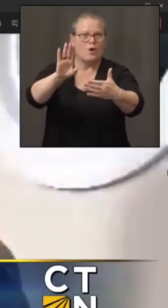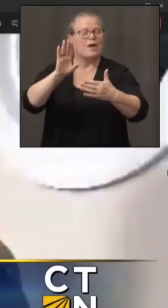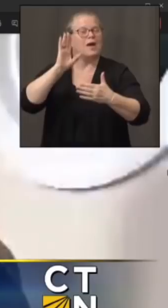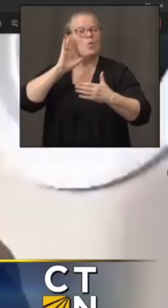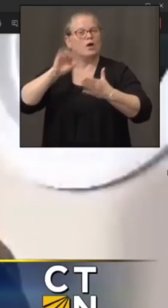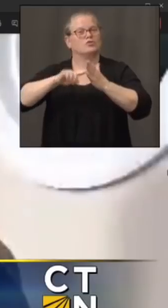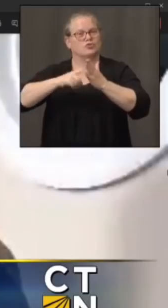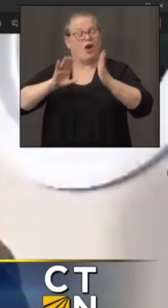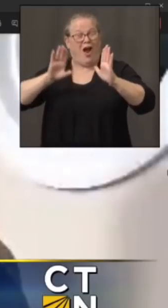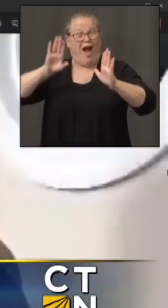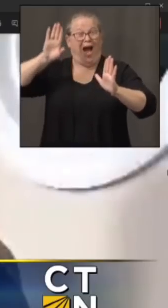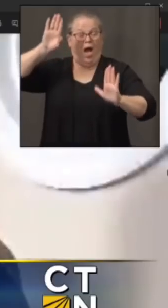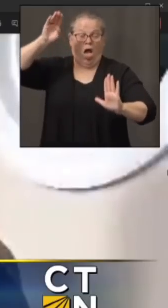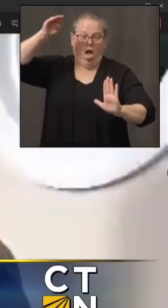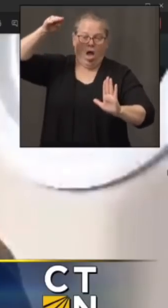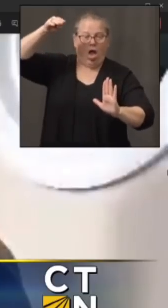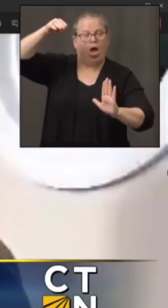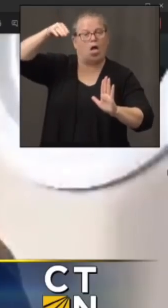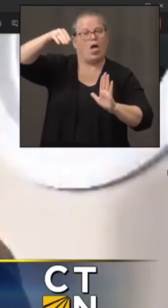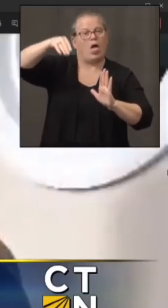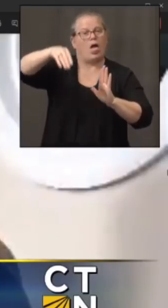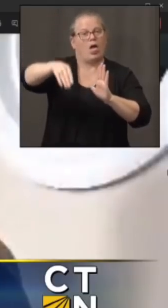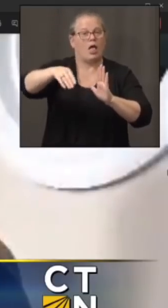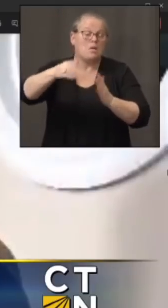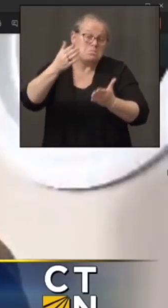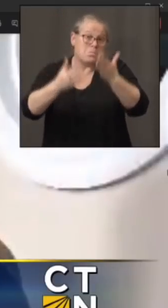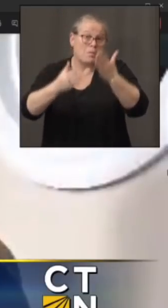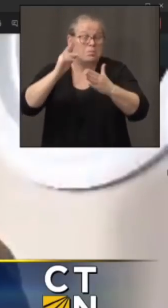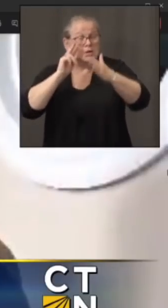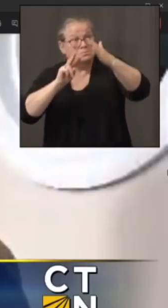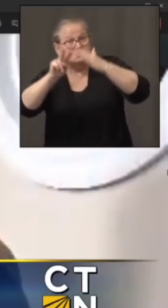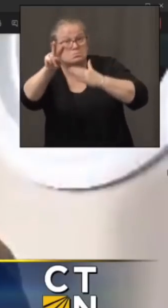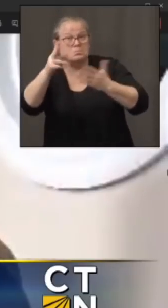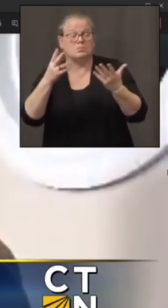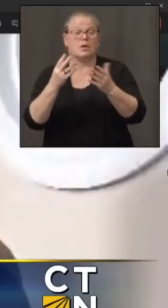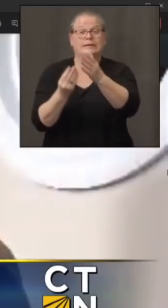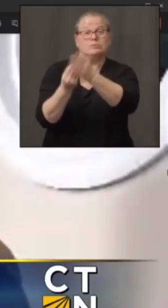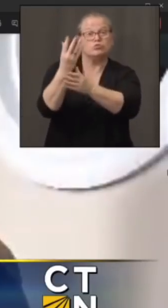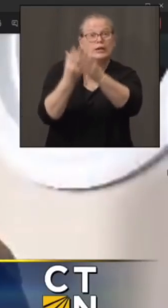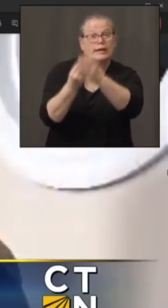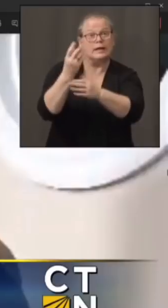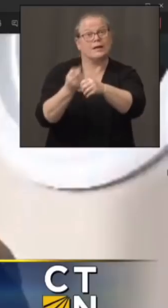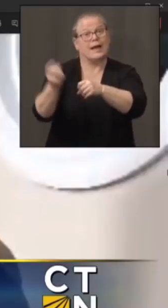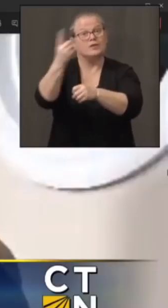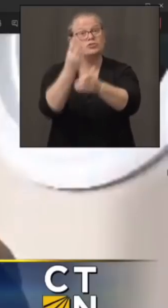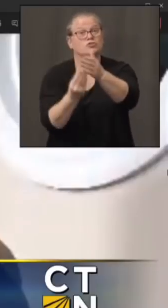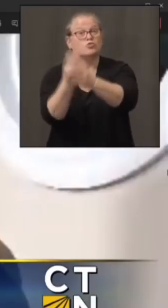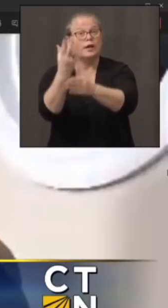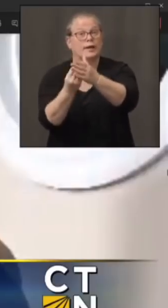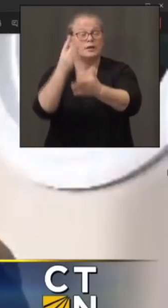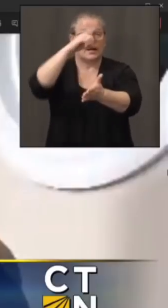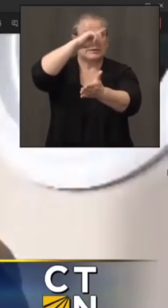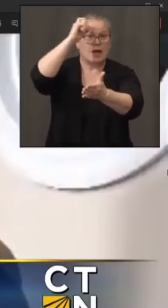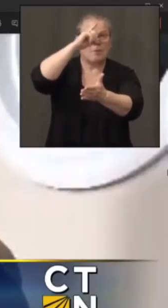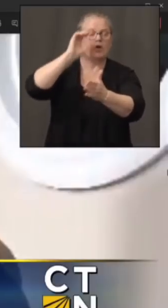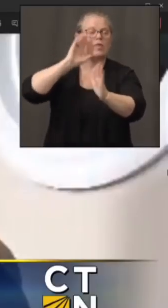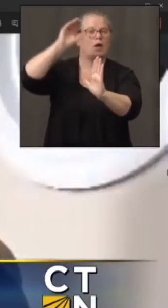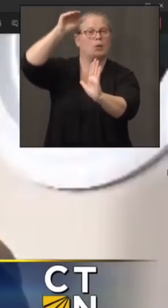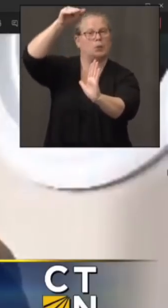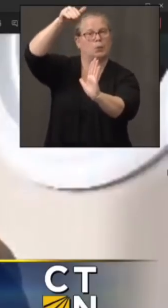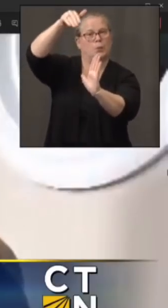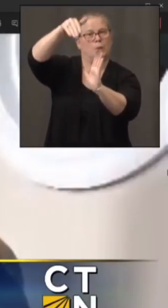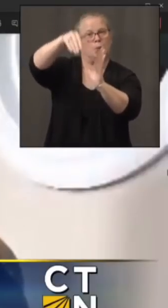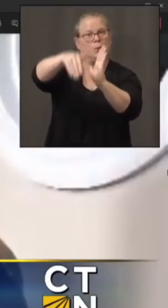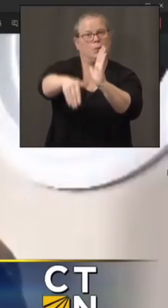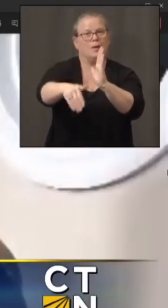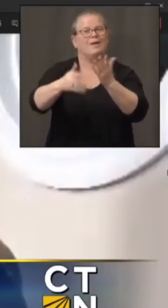as we get into the spring and the summer, we're going to be not only coming down the epidemic curve, but we're going to be entering the season